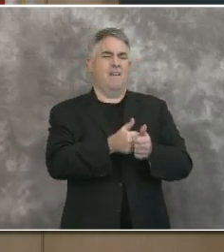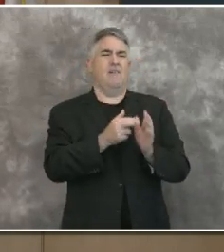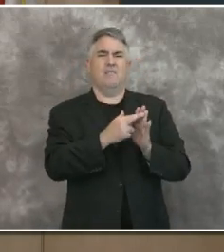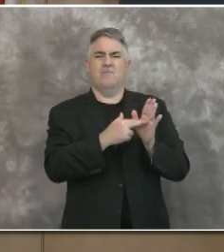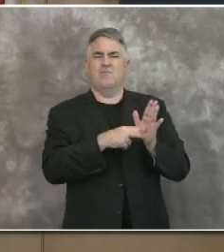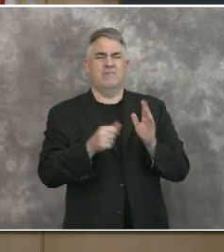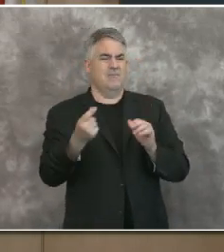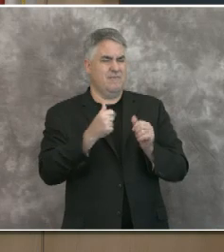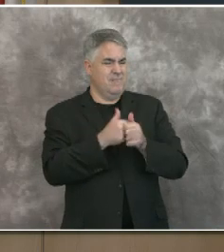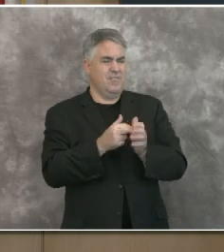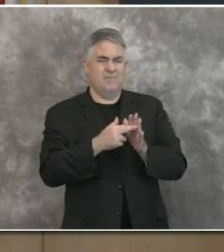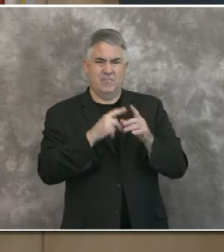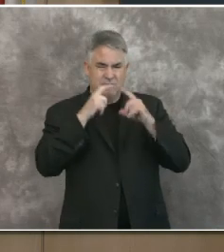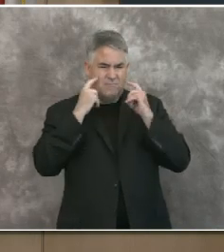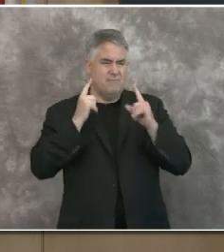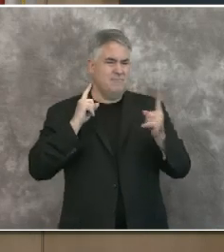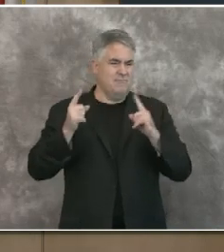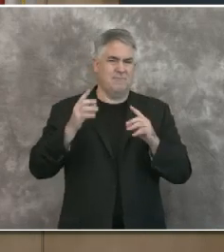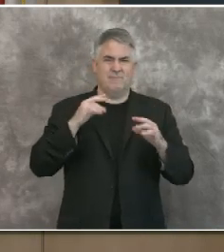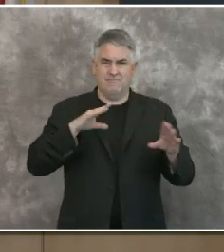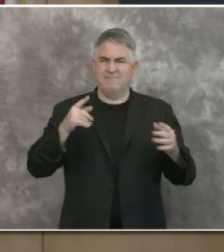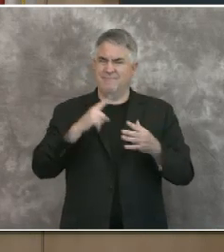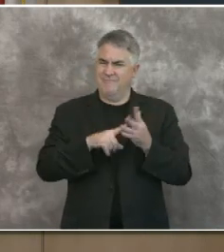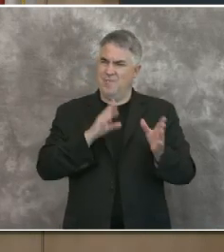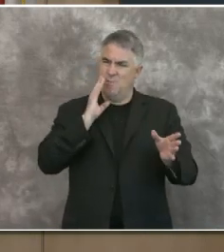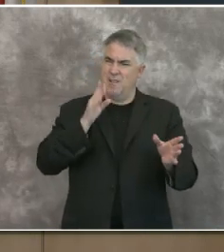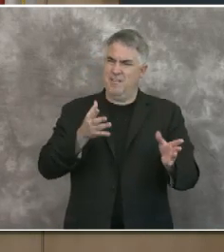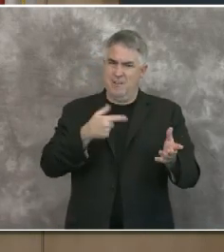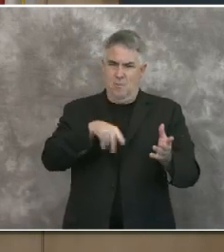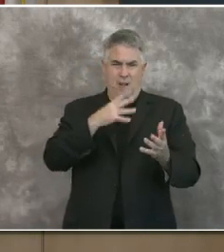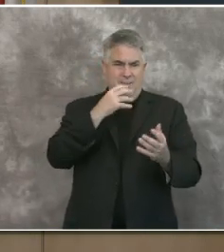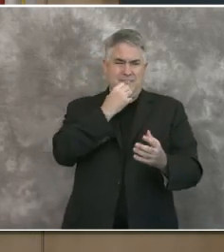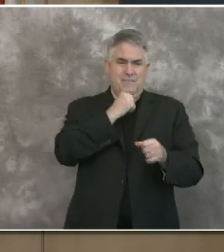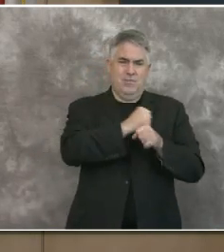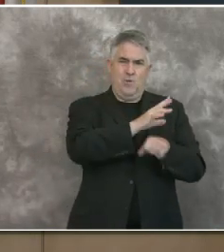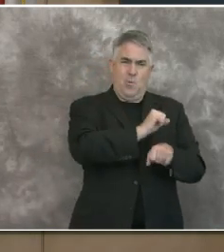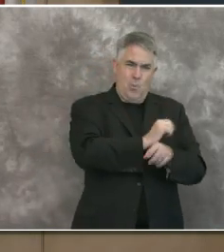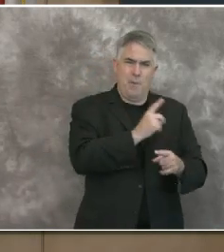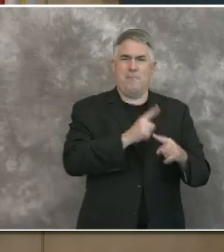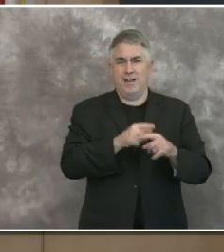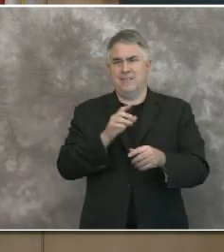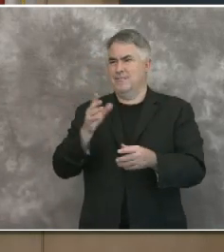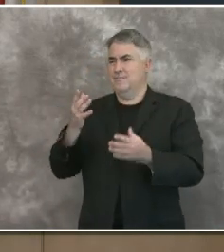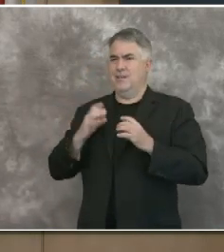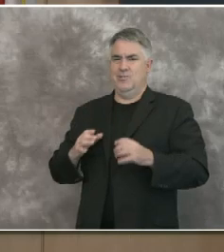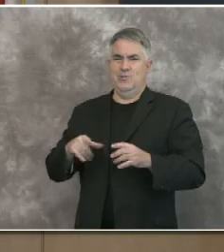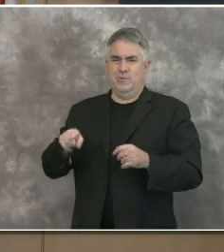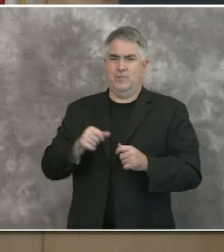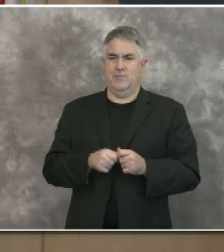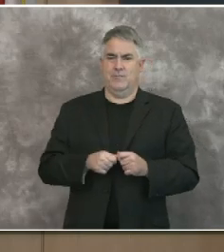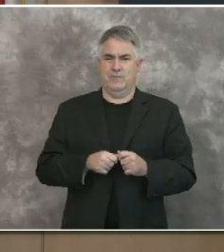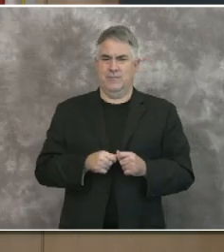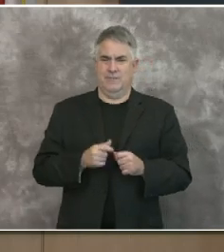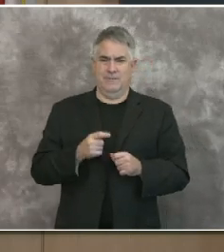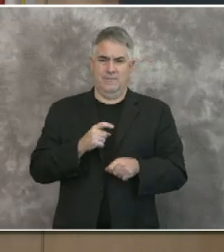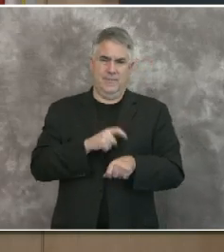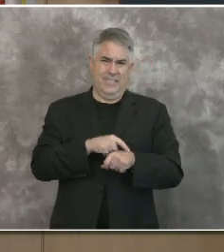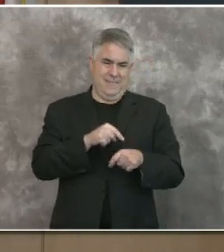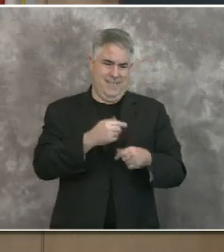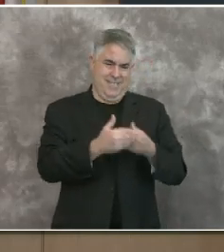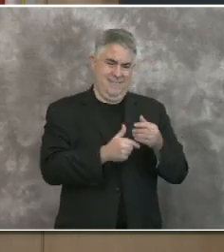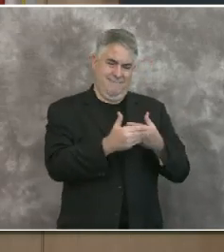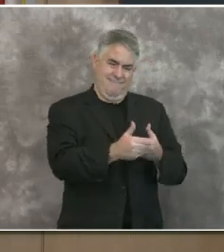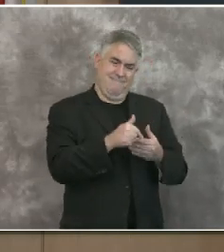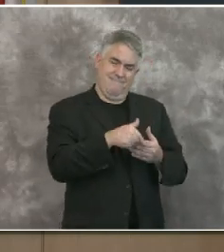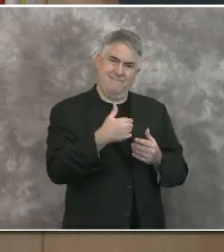to reopen, they want to protect their workers, they also want to protect their customers. And we are in an age and a time where if